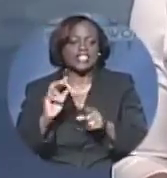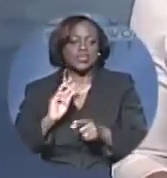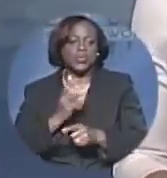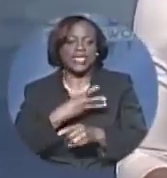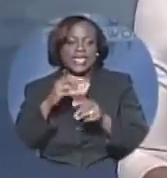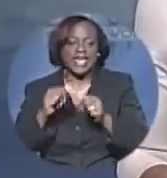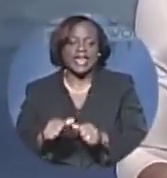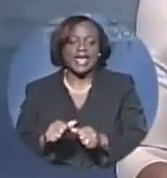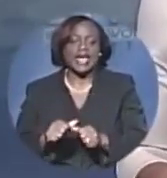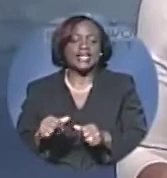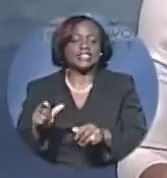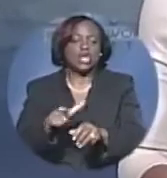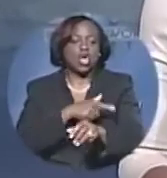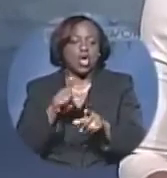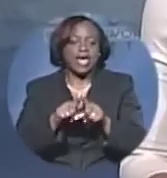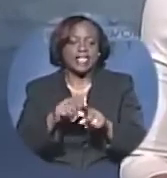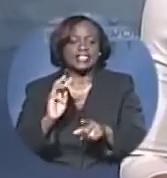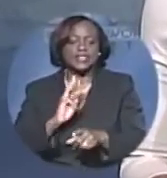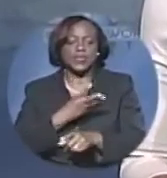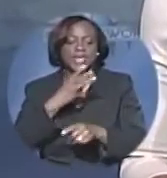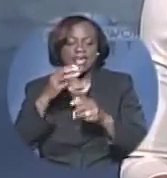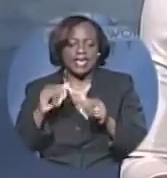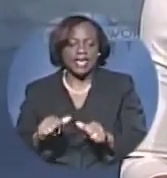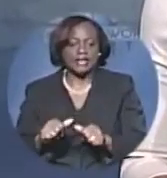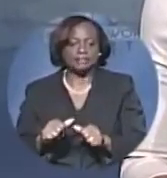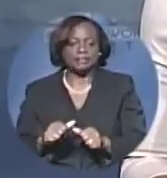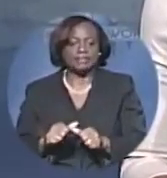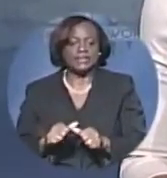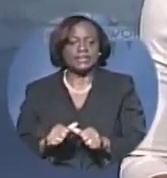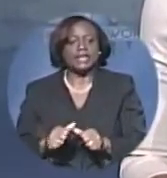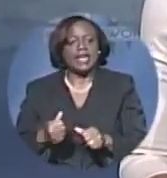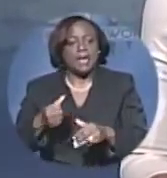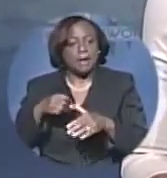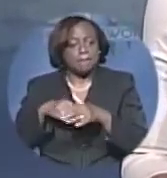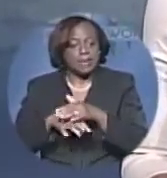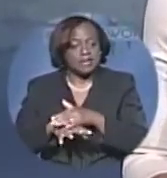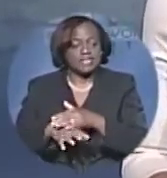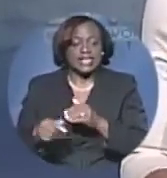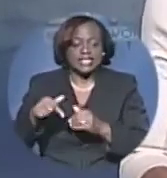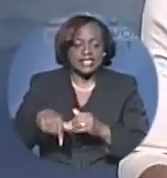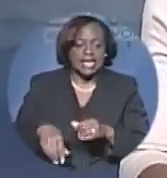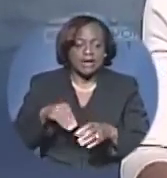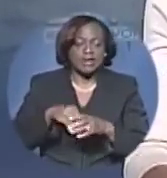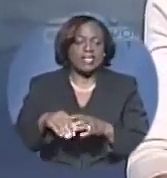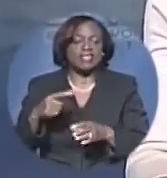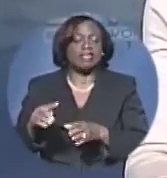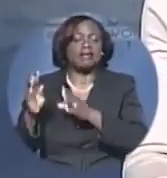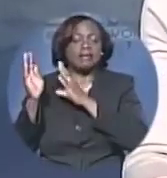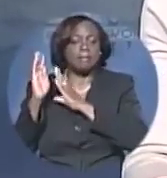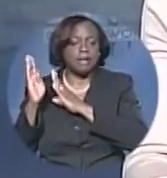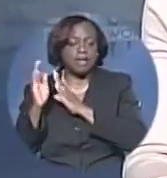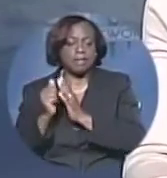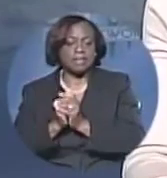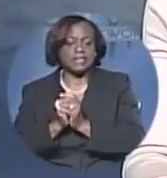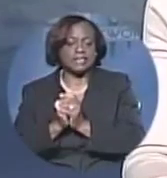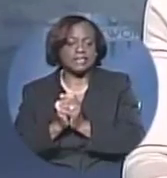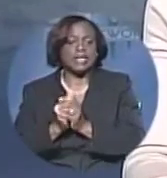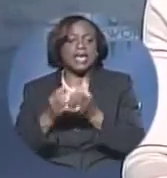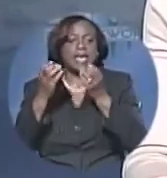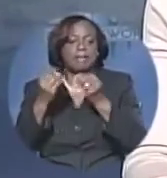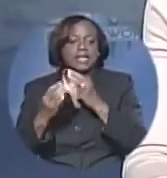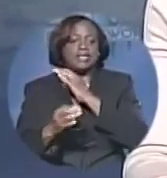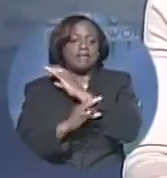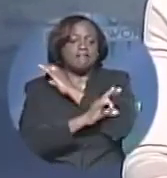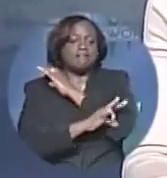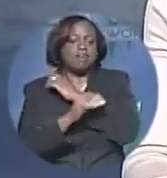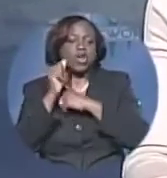births are down in the Bahamas, although the rate of live births is up. And according to the Department of Statistics, the number of foreign women having babies